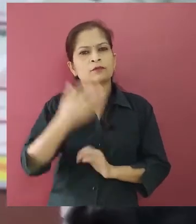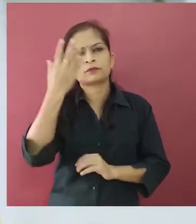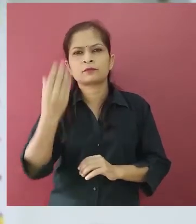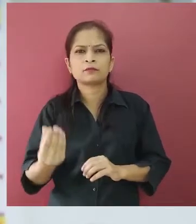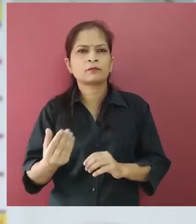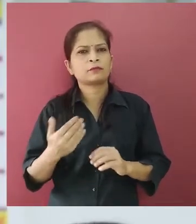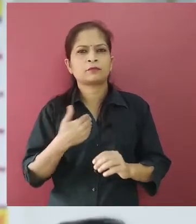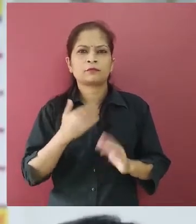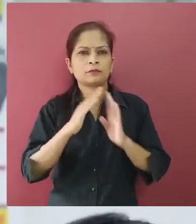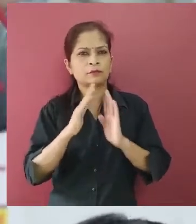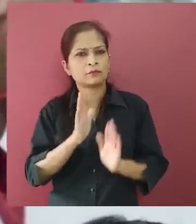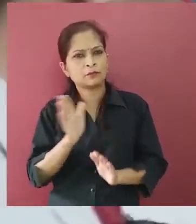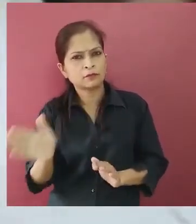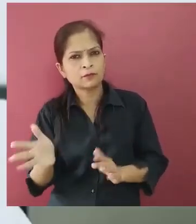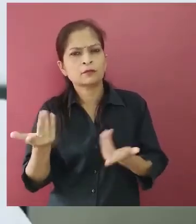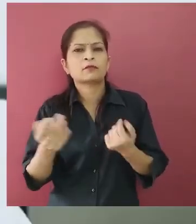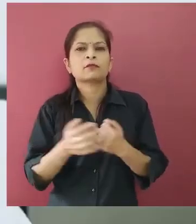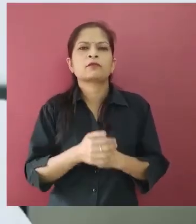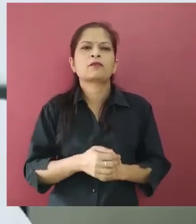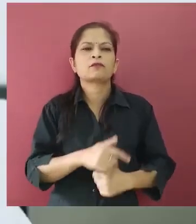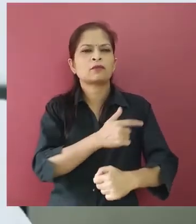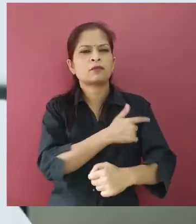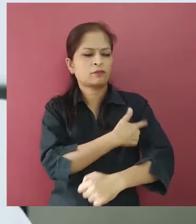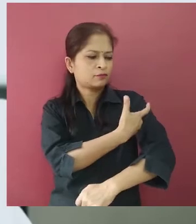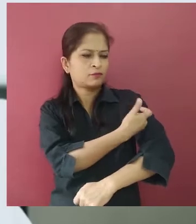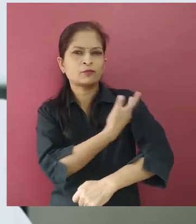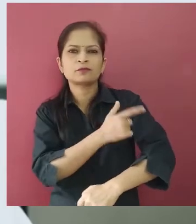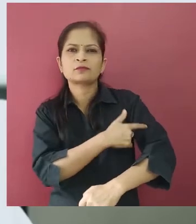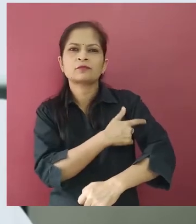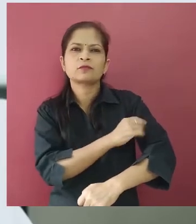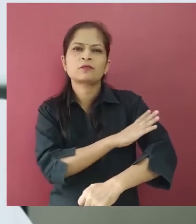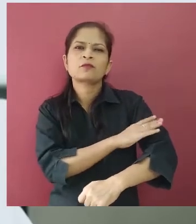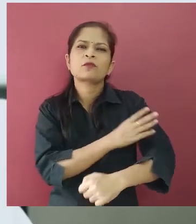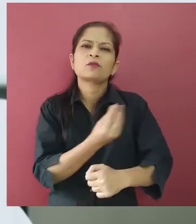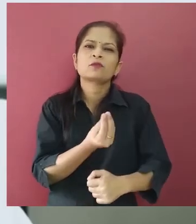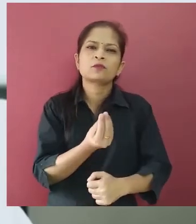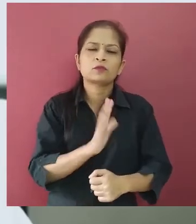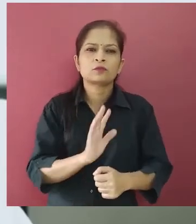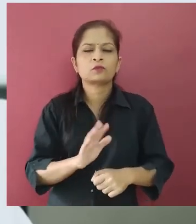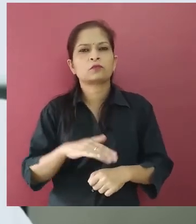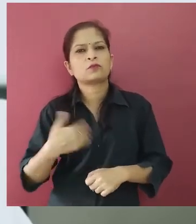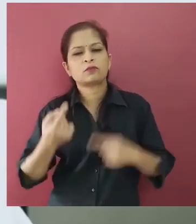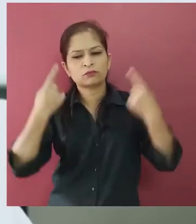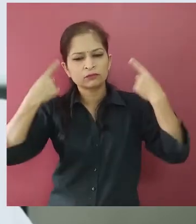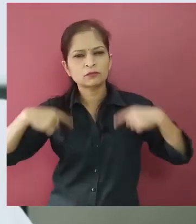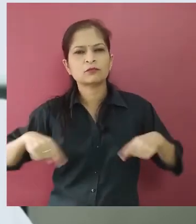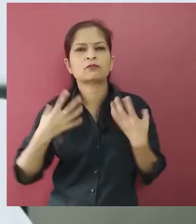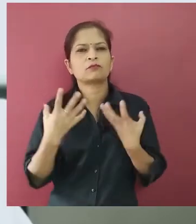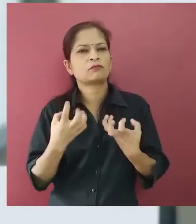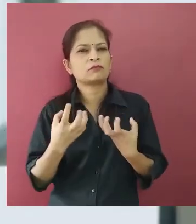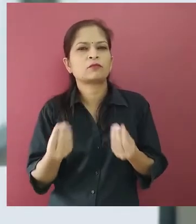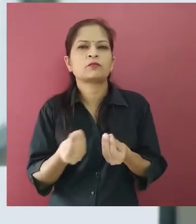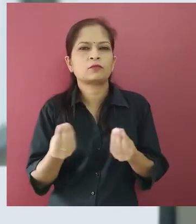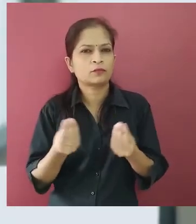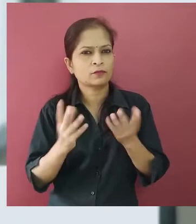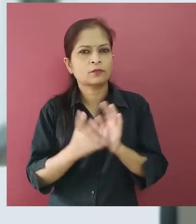back home and I felt a little soreness in my left arm where I took the vaccine shot. And I was feeling a little body ache was